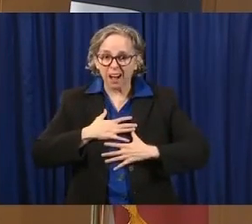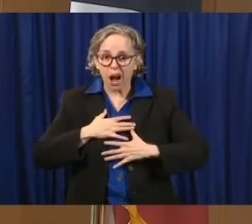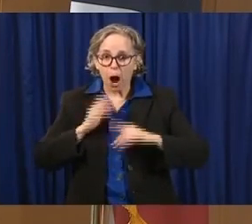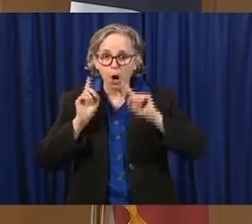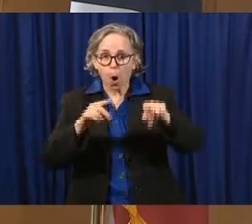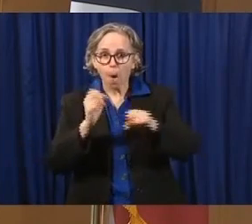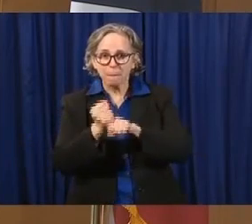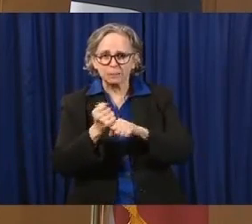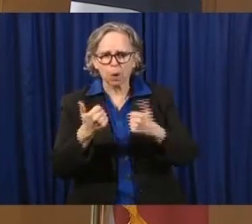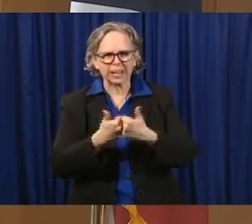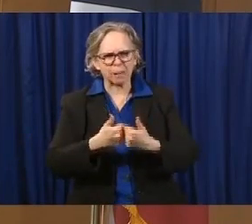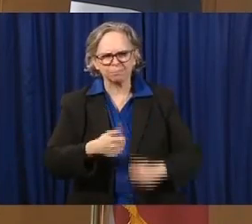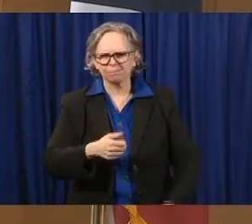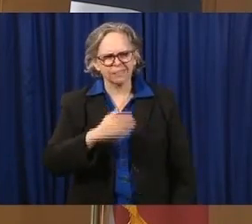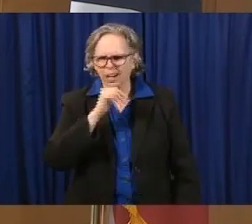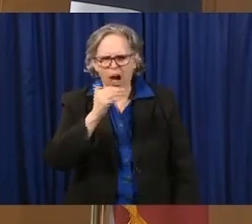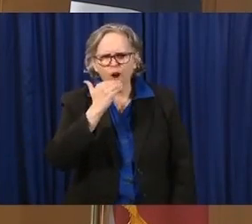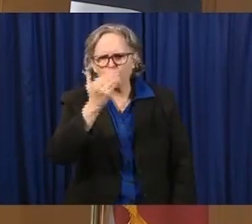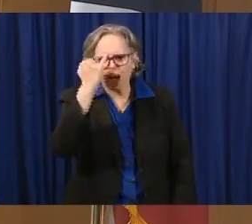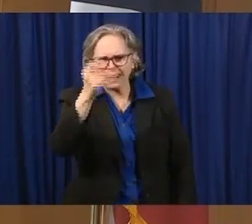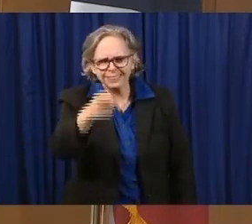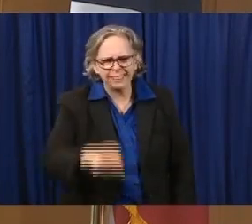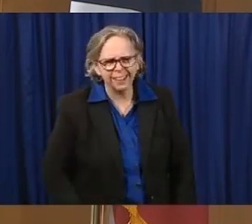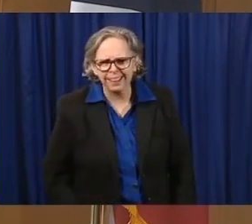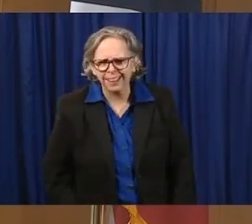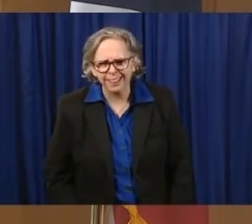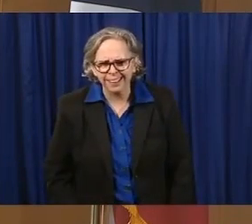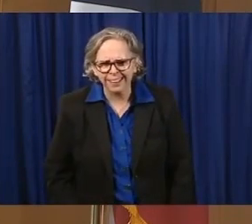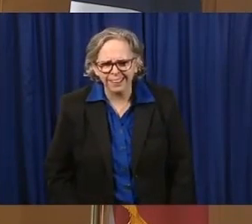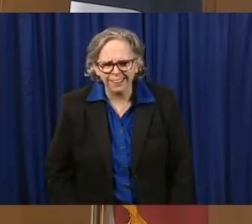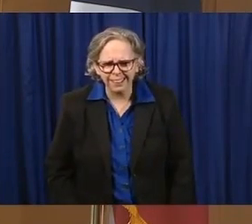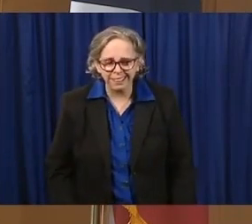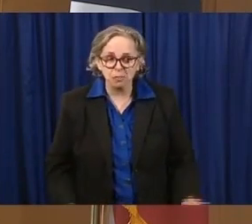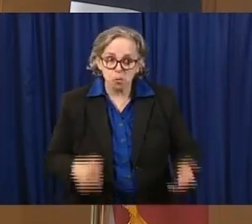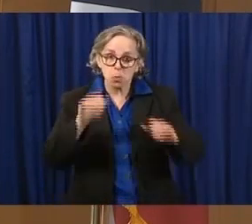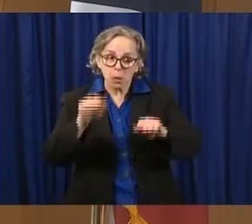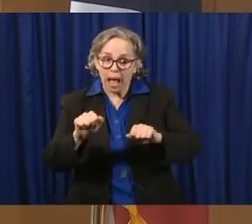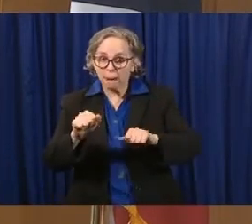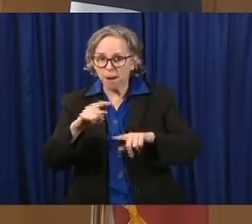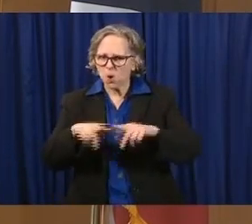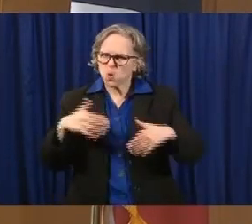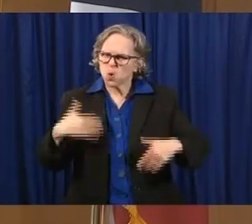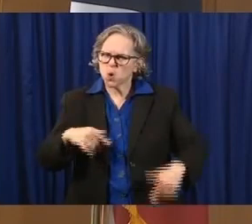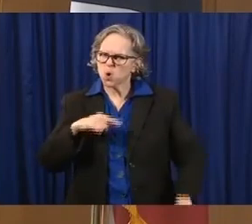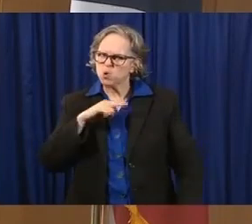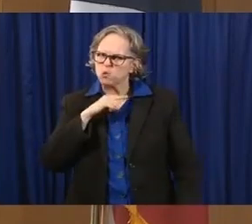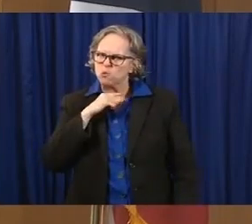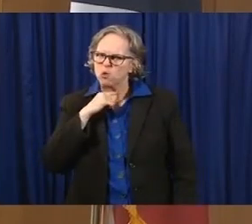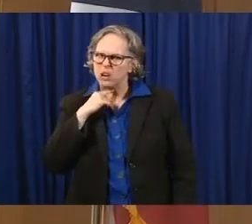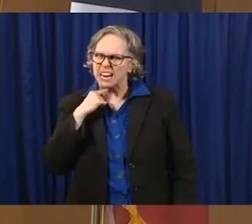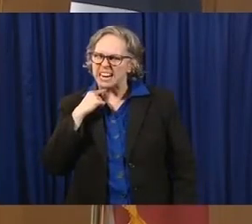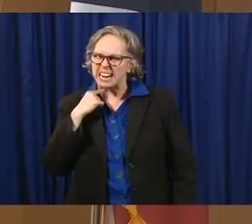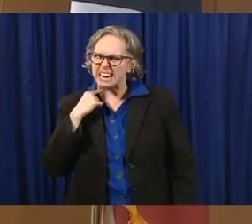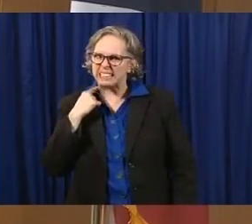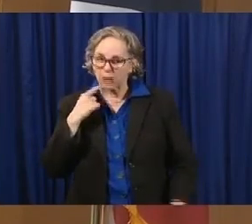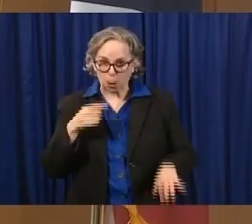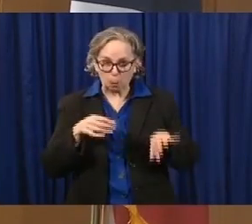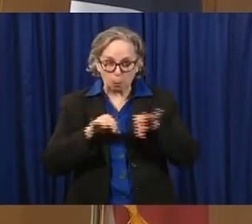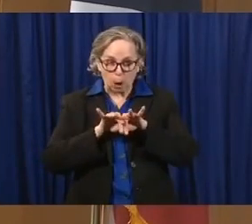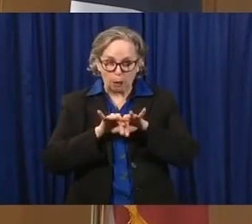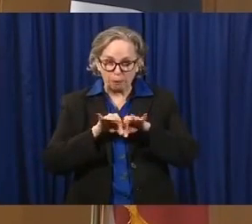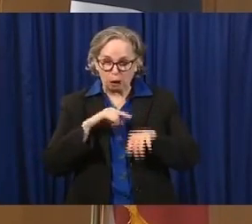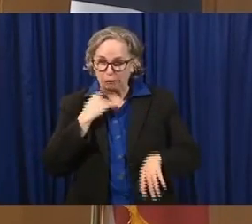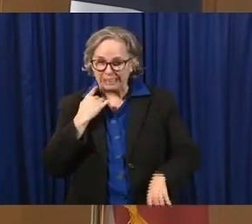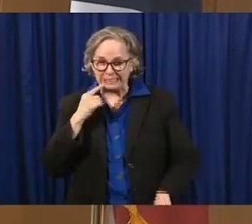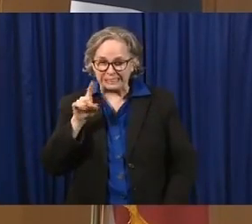vaccine. I mean, you can, but it just, you know, you got to weigh benefit versus risk. And of course,